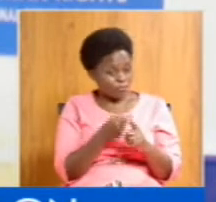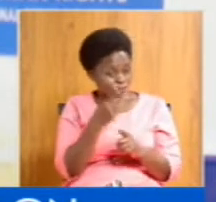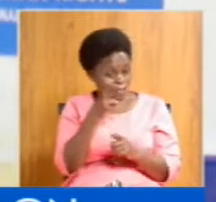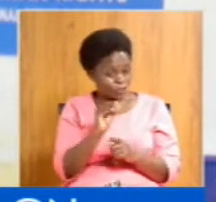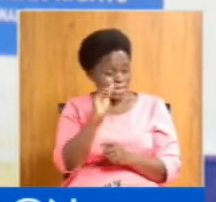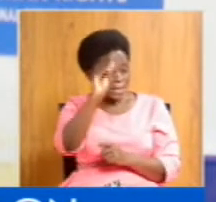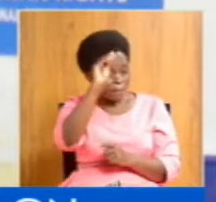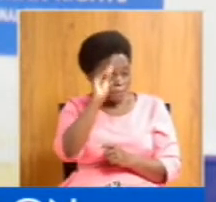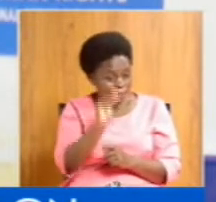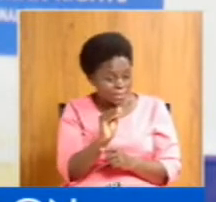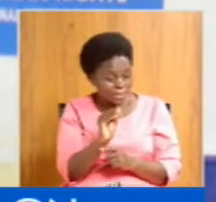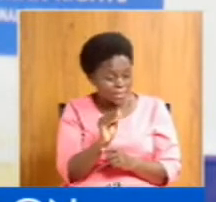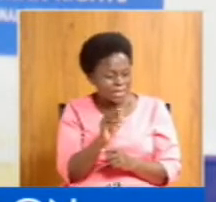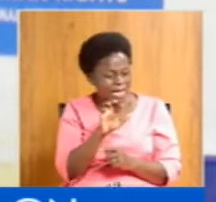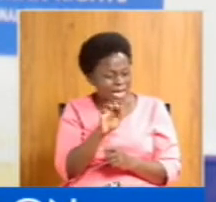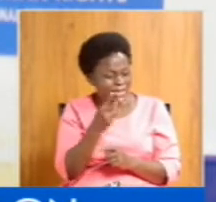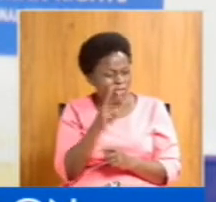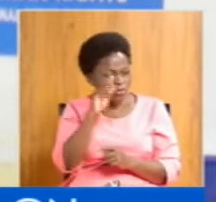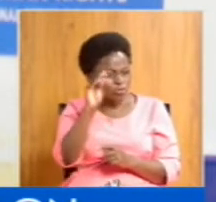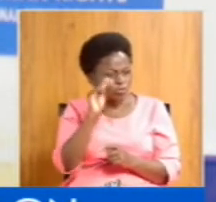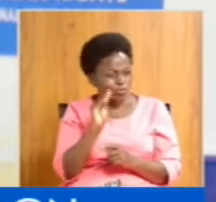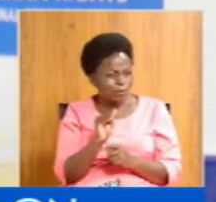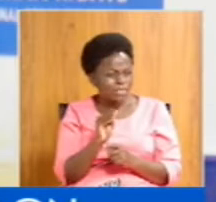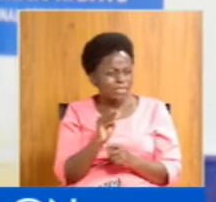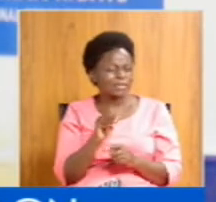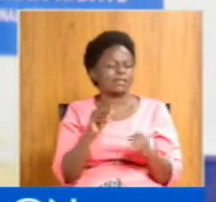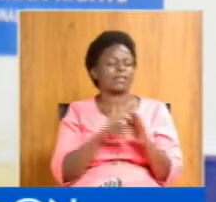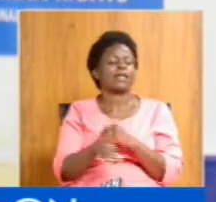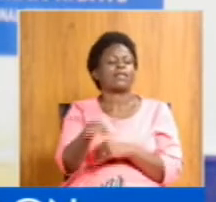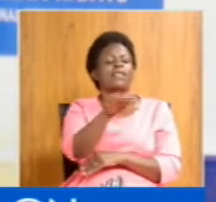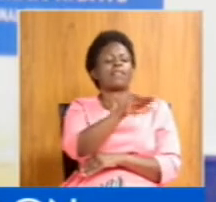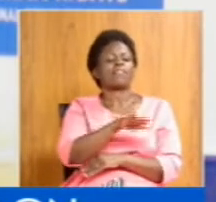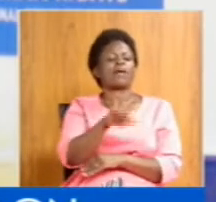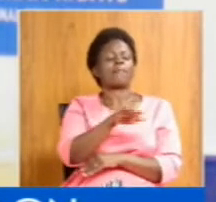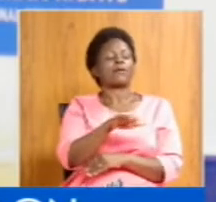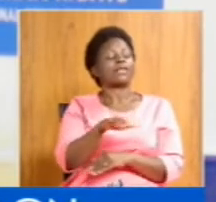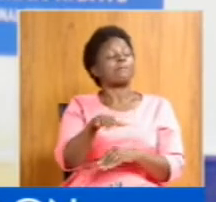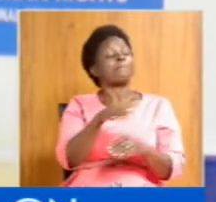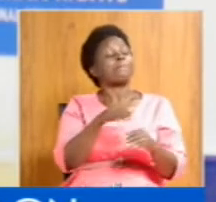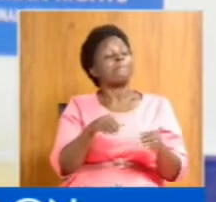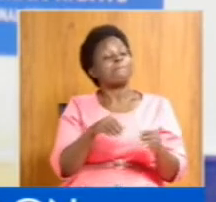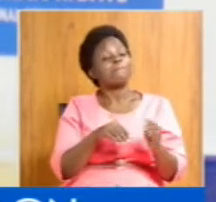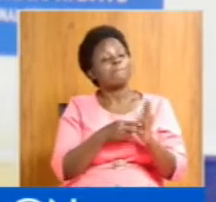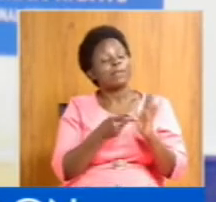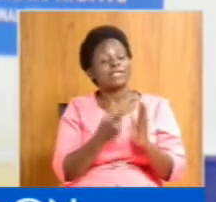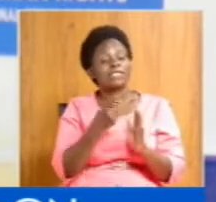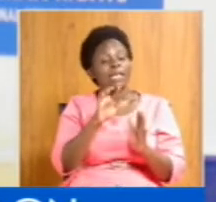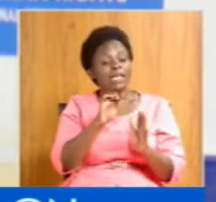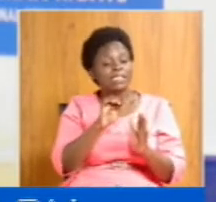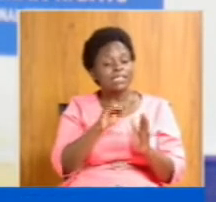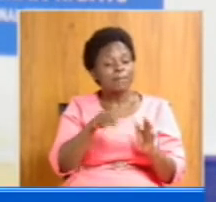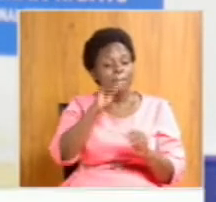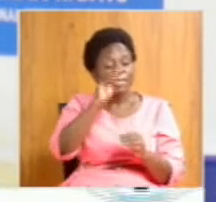this 20 percent, 82 percent of them are found within the urban centers. And that means 18 percent are found